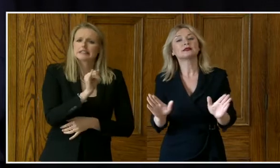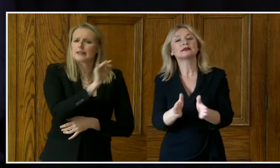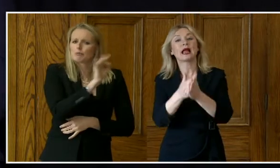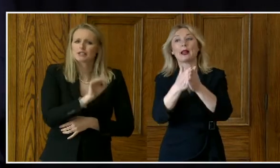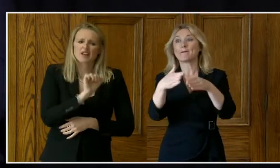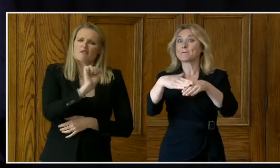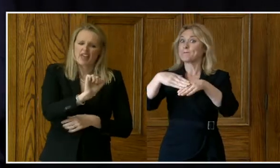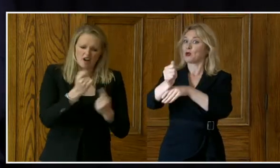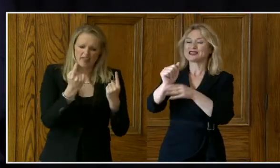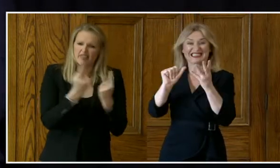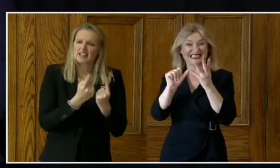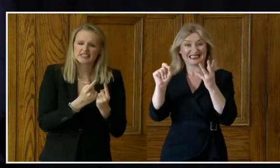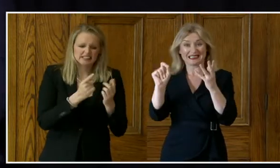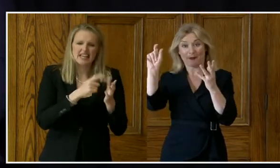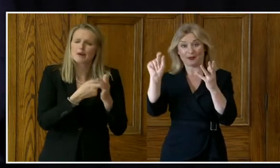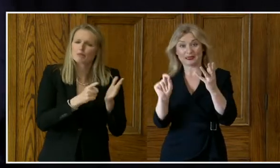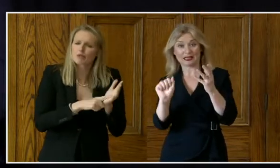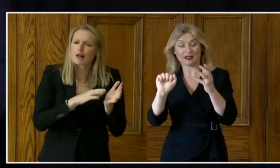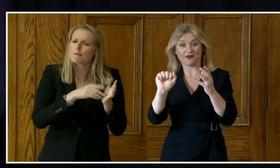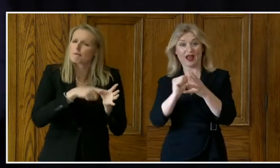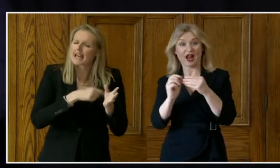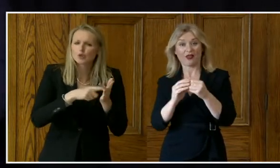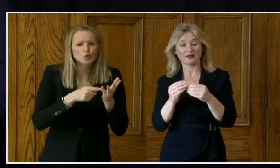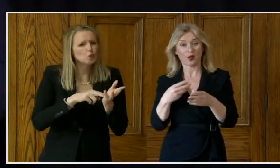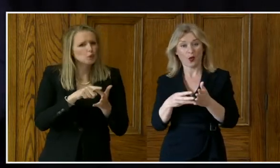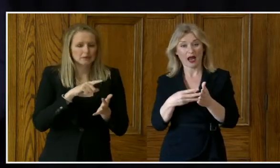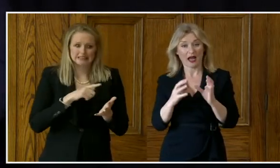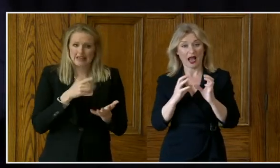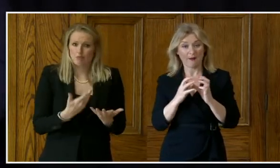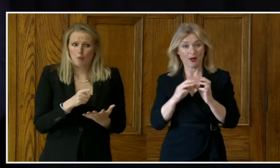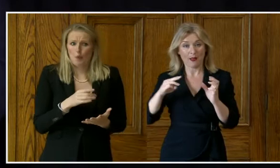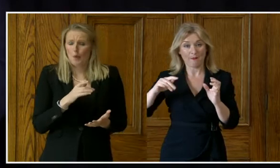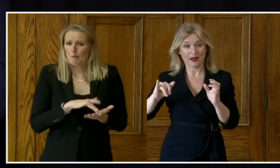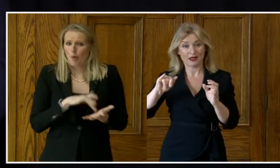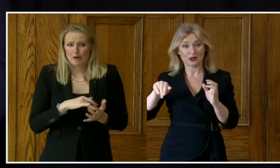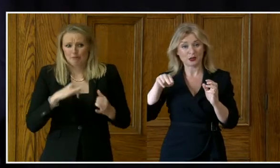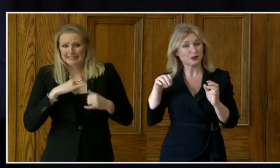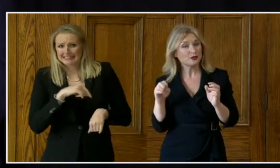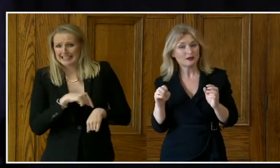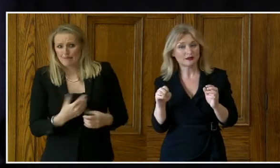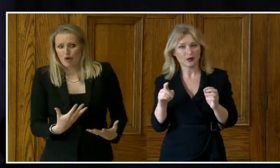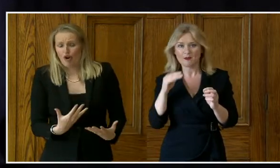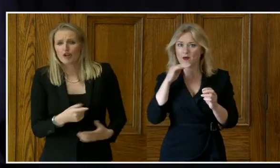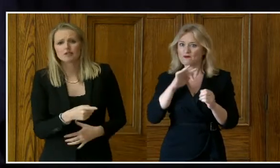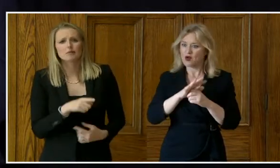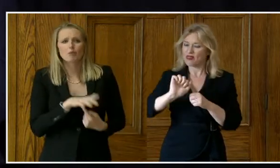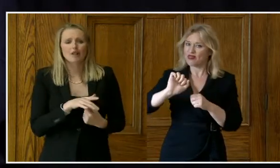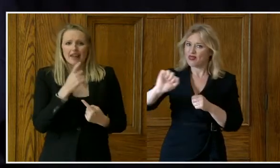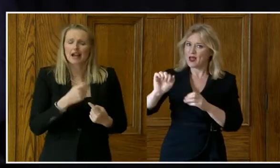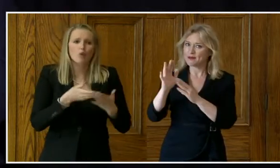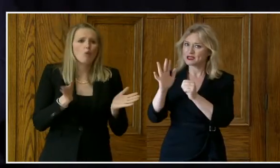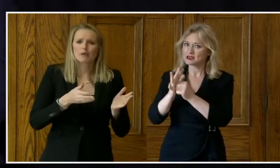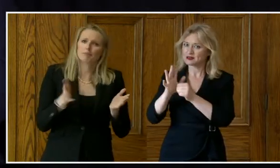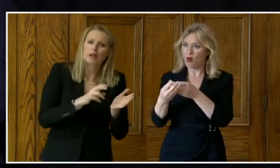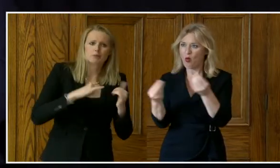April, May and June, and therefore it is incredibly important to them that they have the opportunity to engage in business. And I know that many of